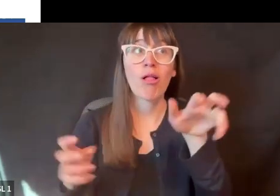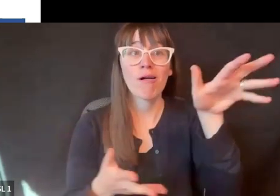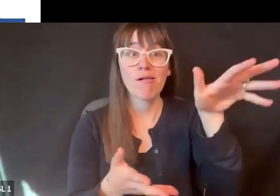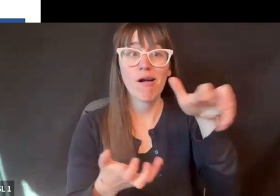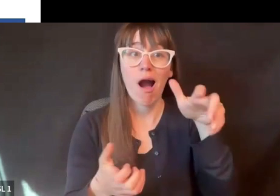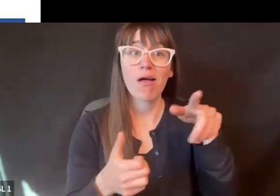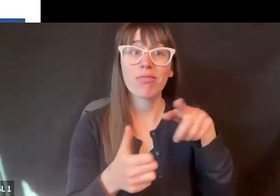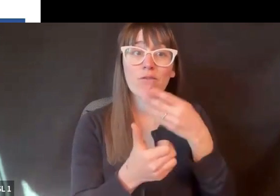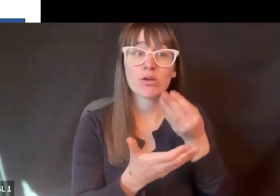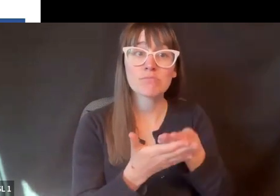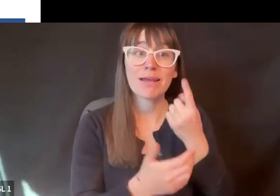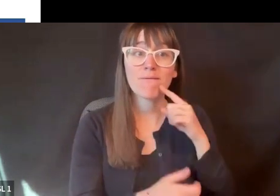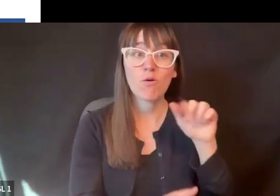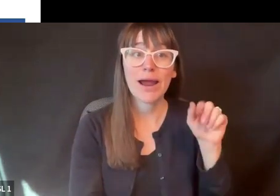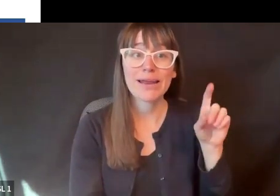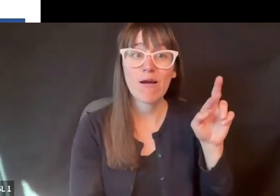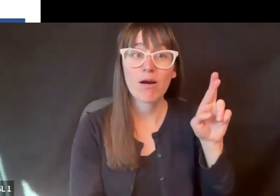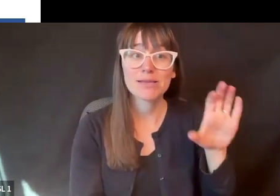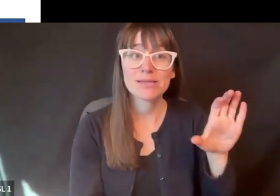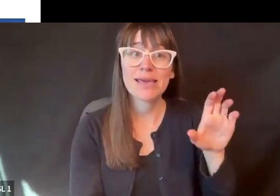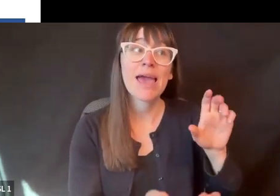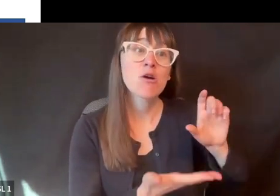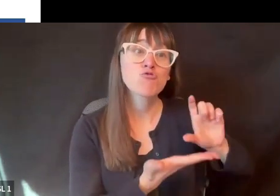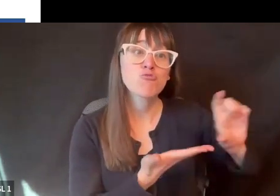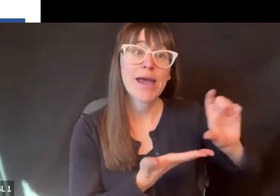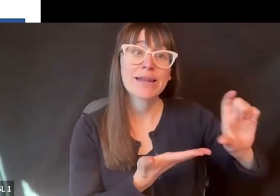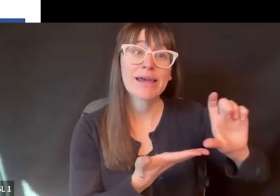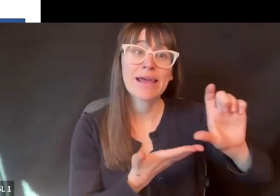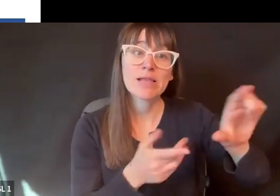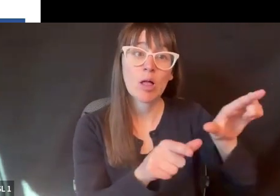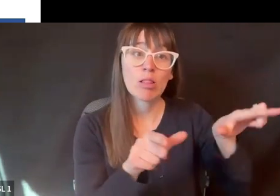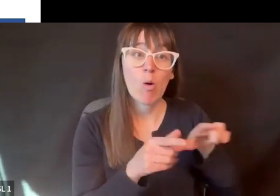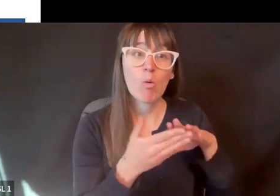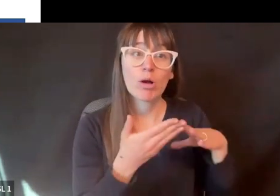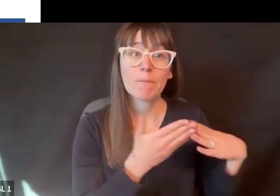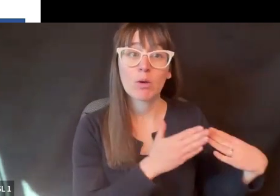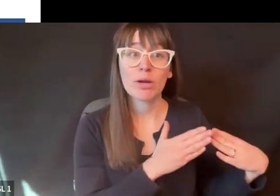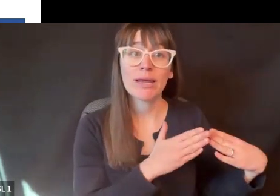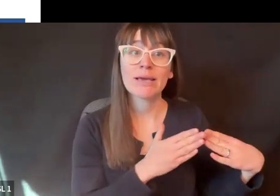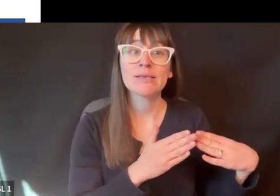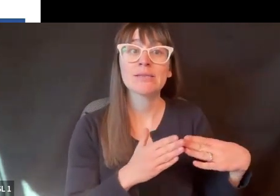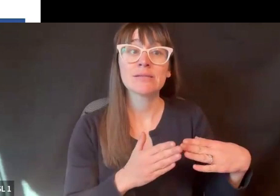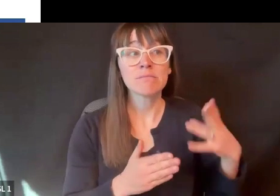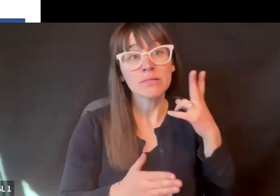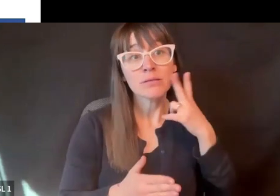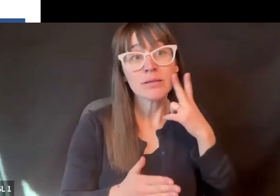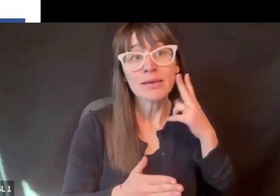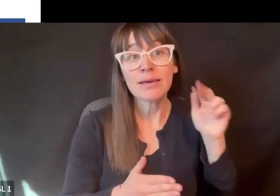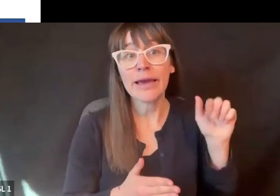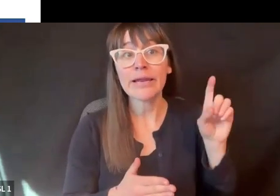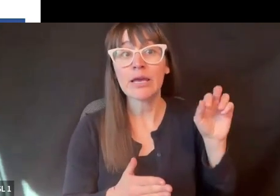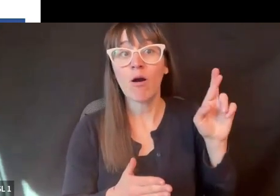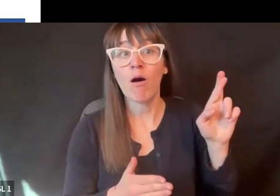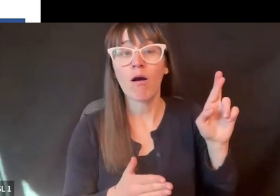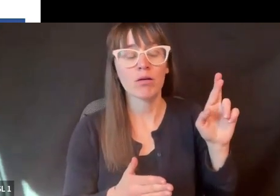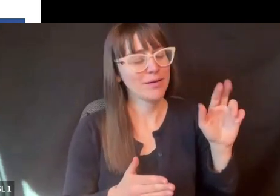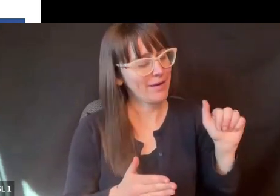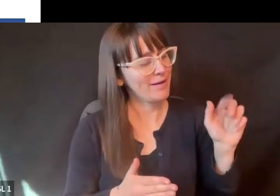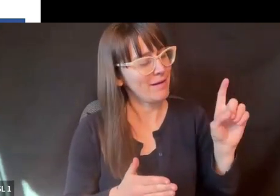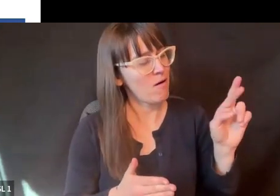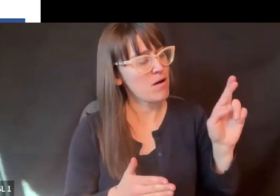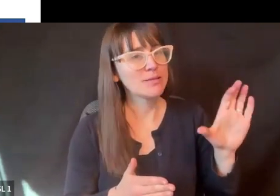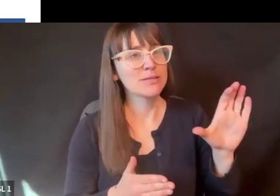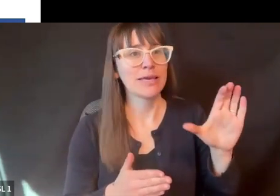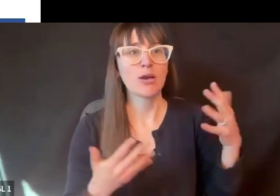that first money for ADRCs and granted it out to a few local communities in California to see what this